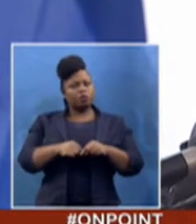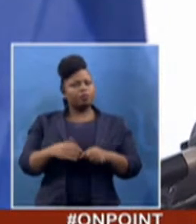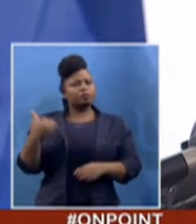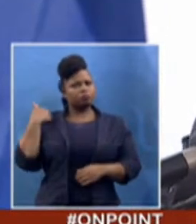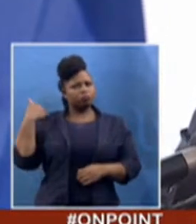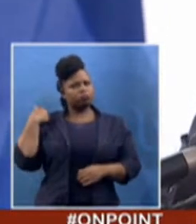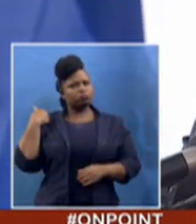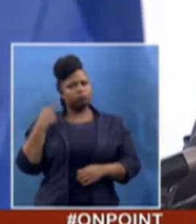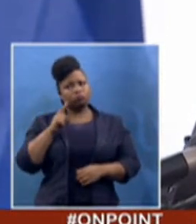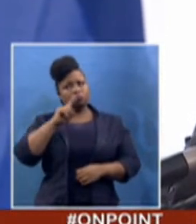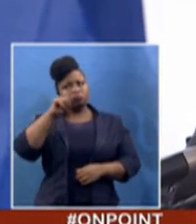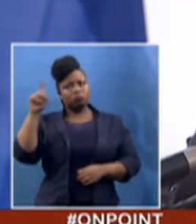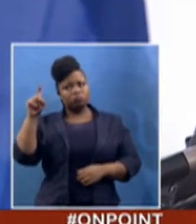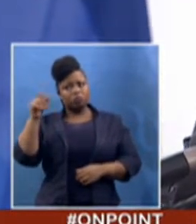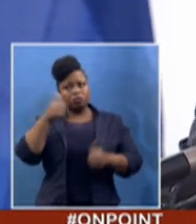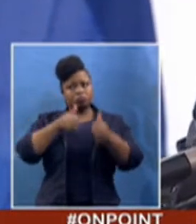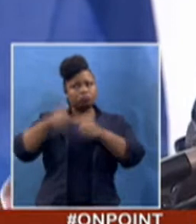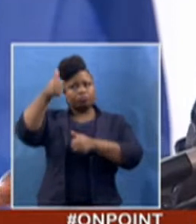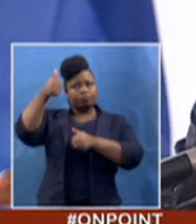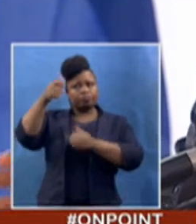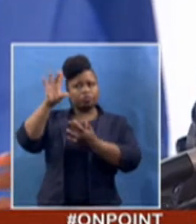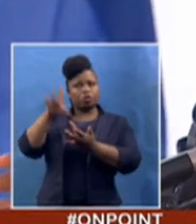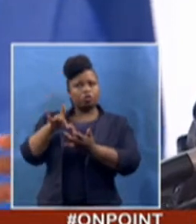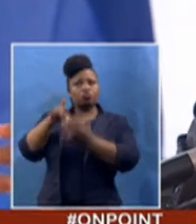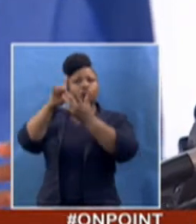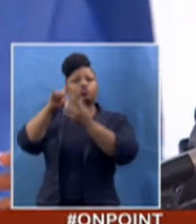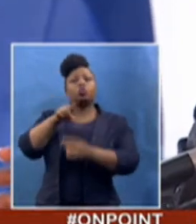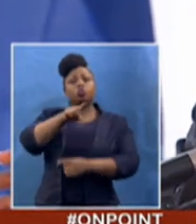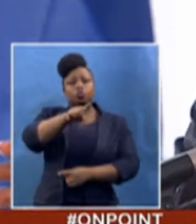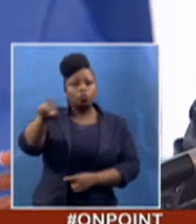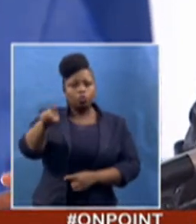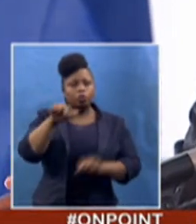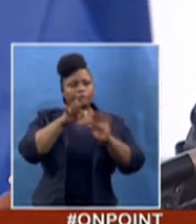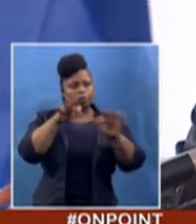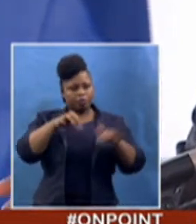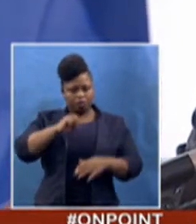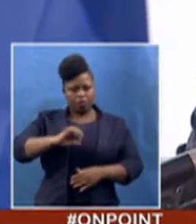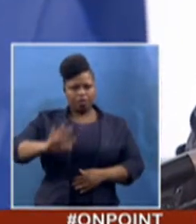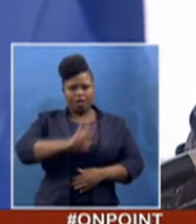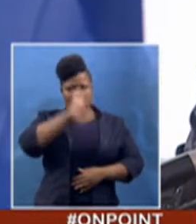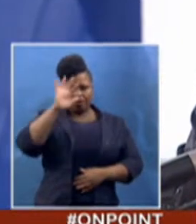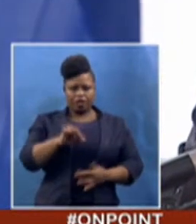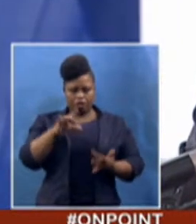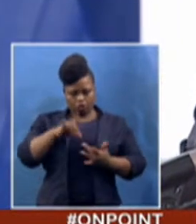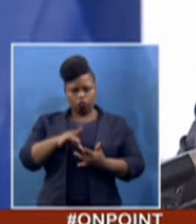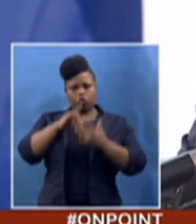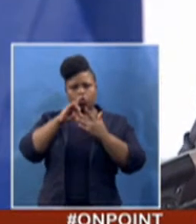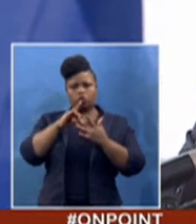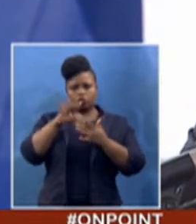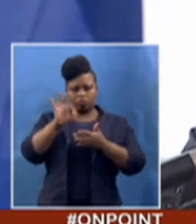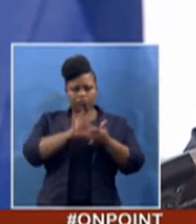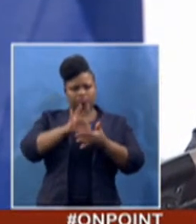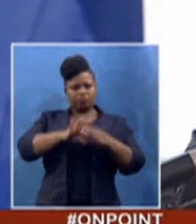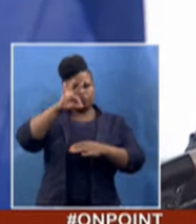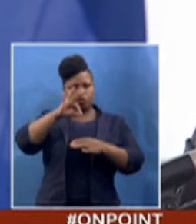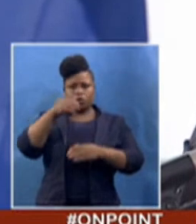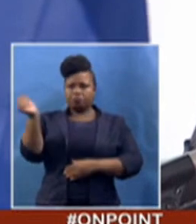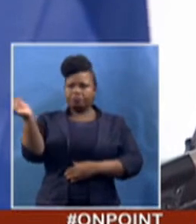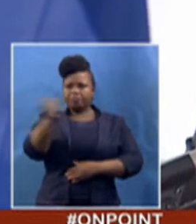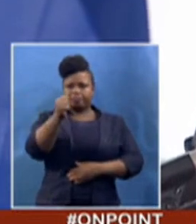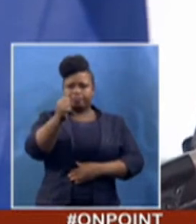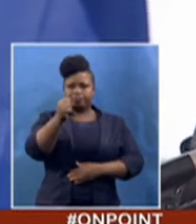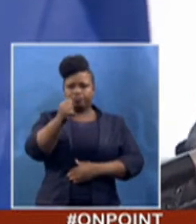those that we have put, that you, the people of South Africa, have put into key positions,